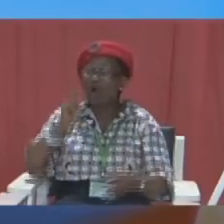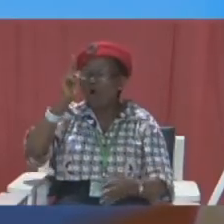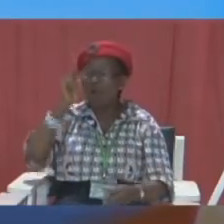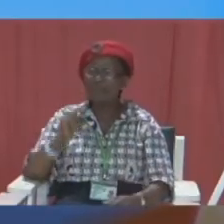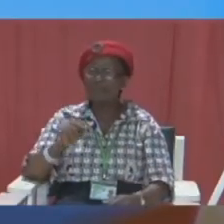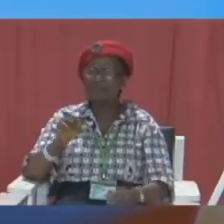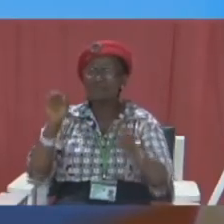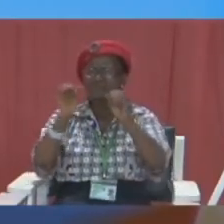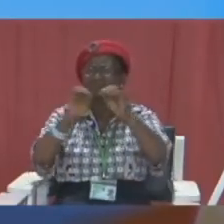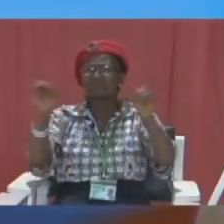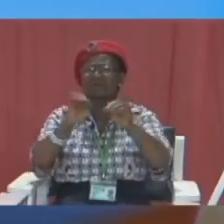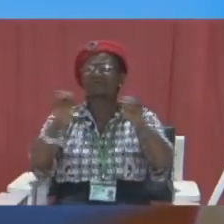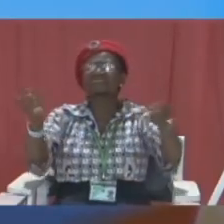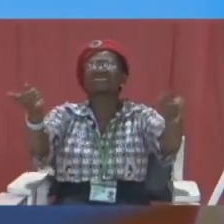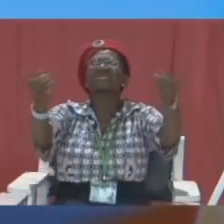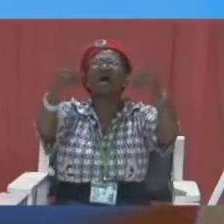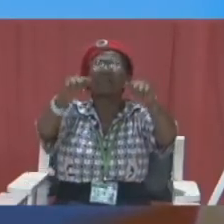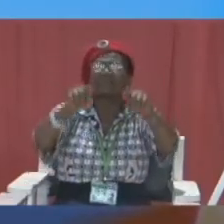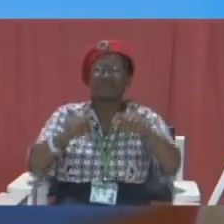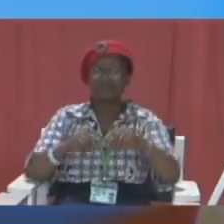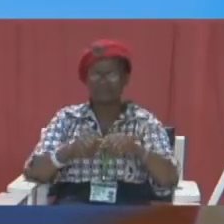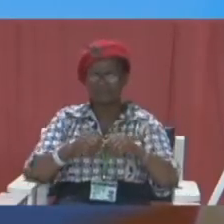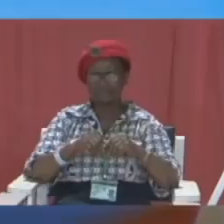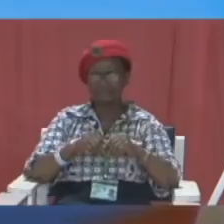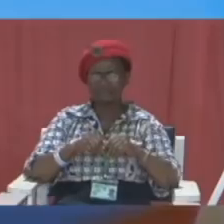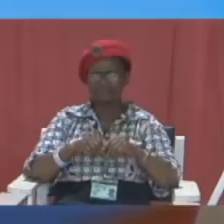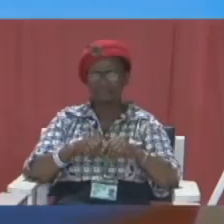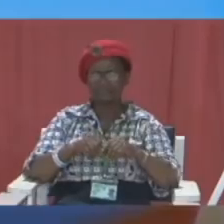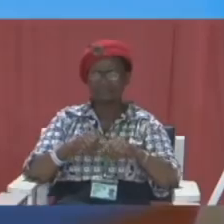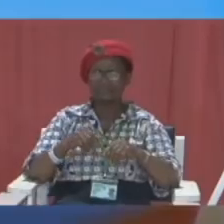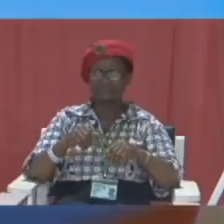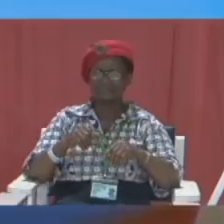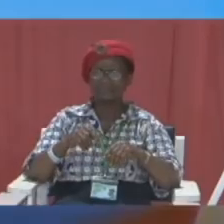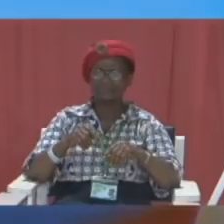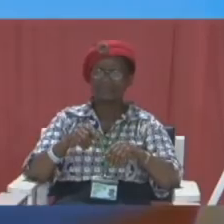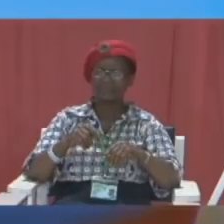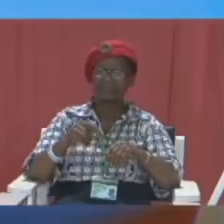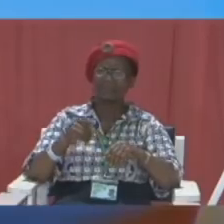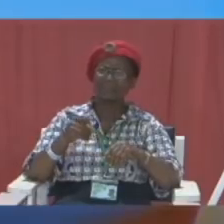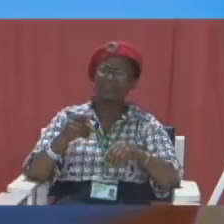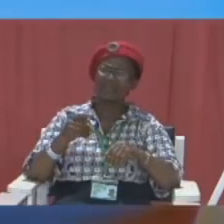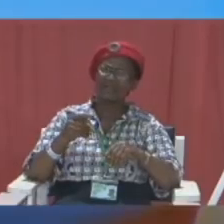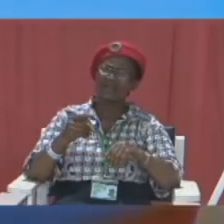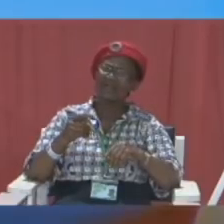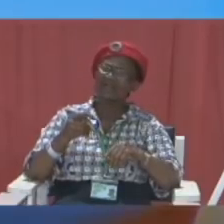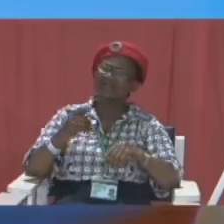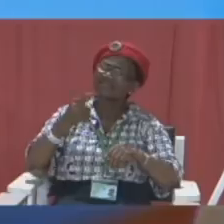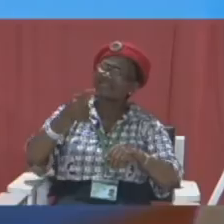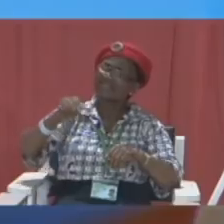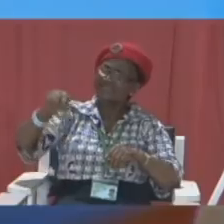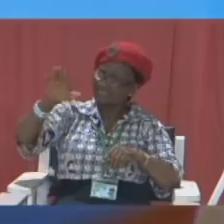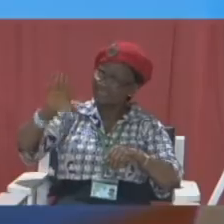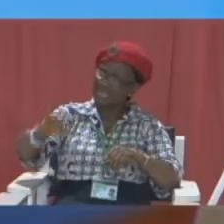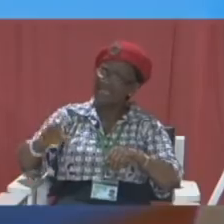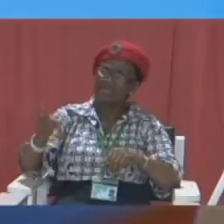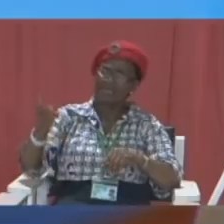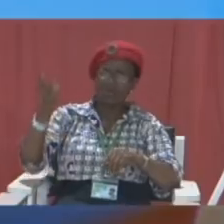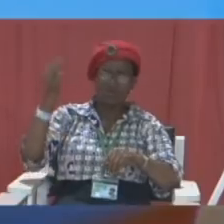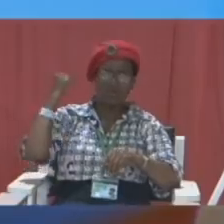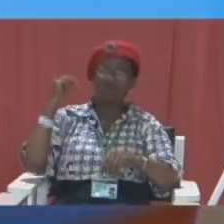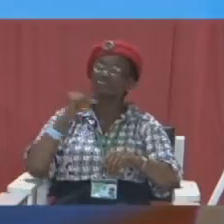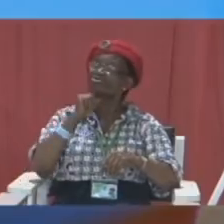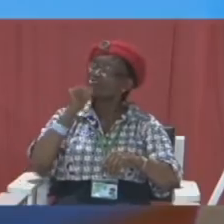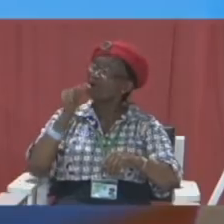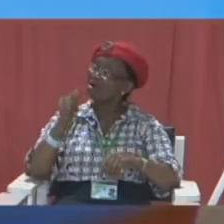And nothing happened. Osun to shele. And the boy wasn't really expecting anything to happen anyway. Oh, God, no.